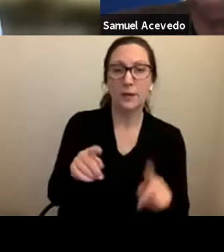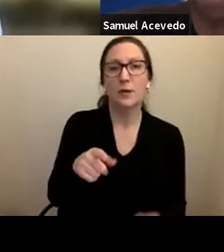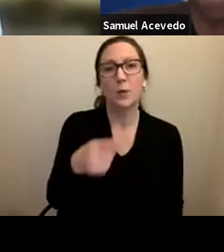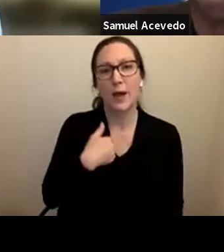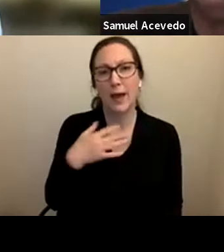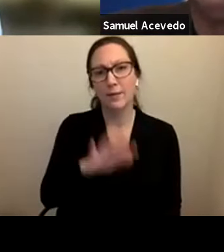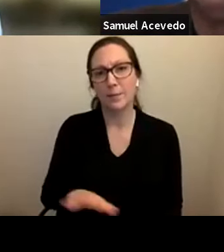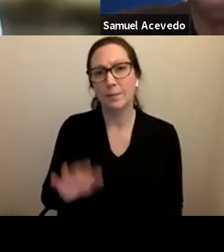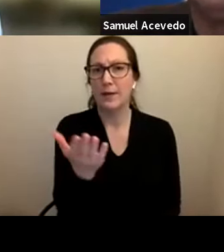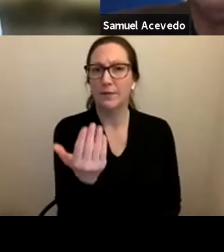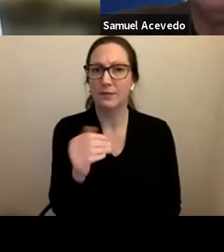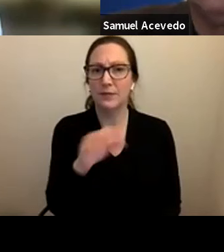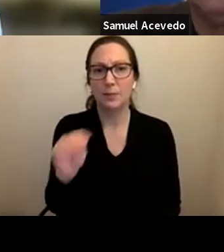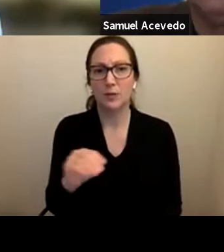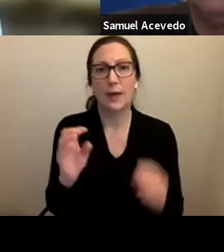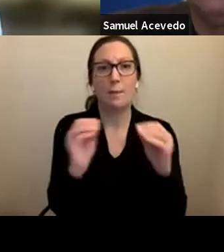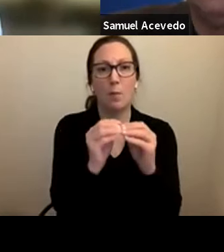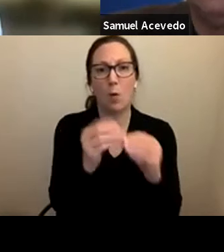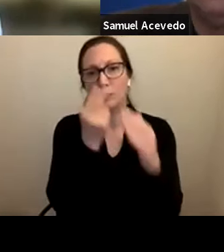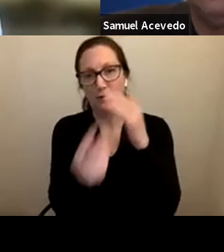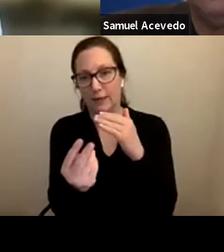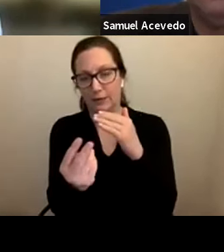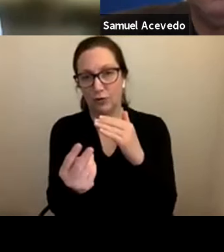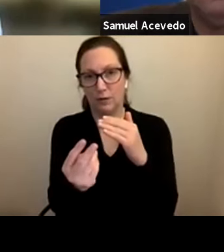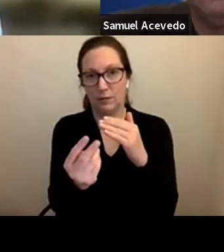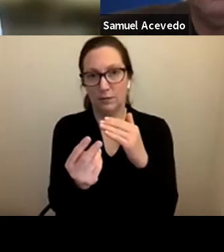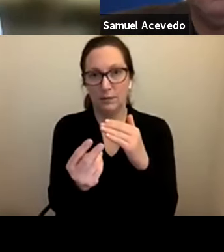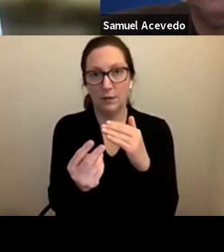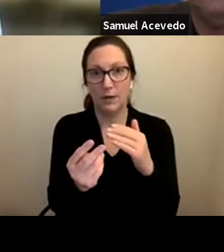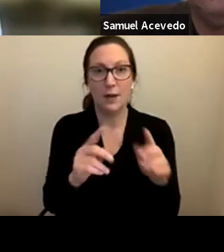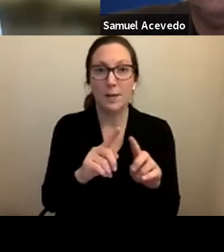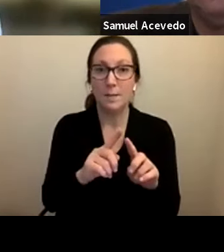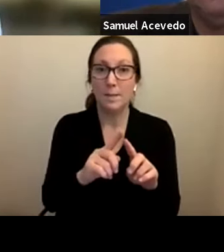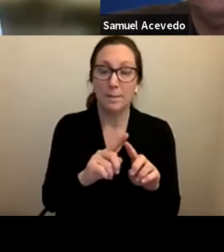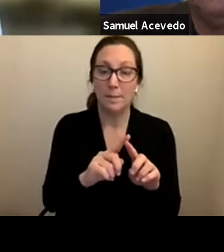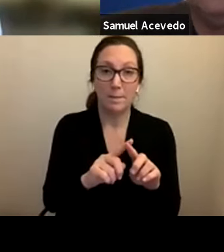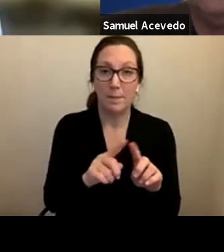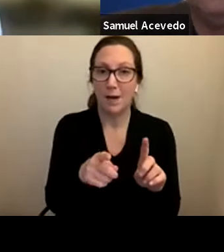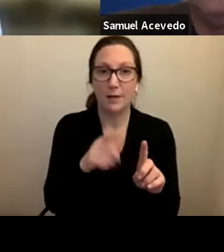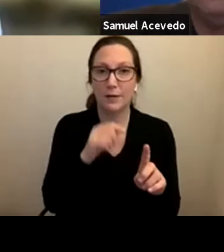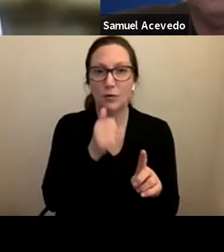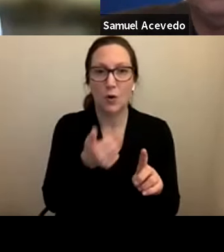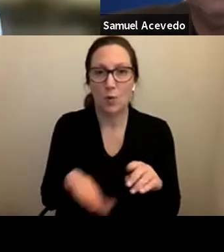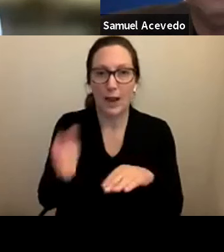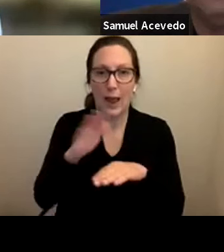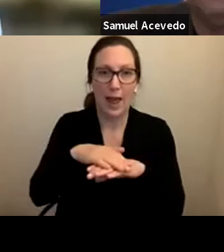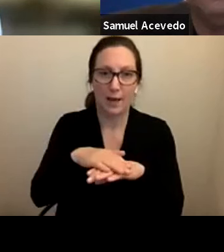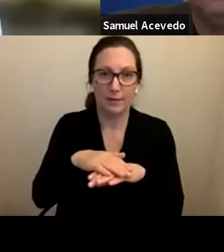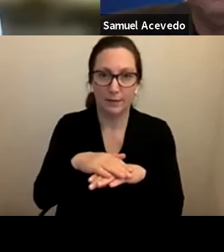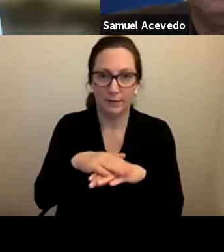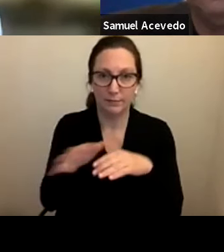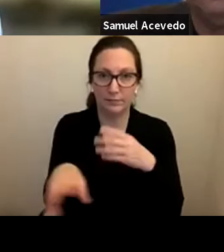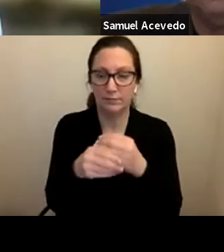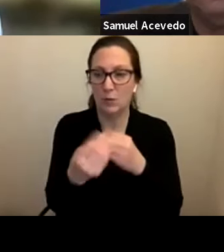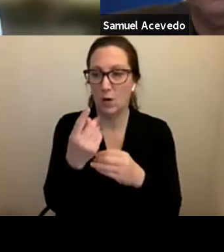15% more prediction, but they don't do it by adding a piece. So that's on me.